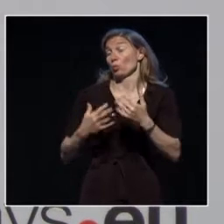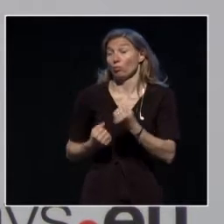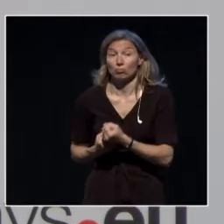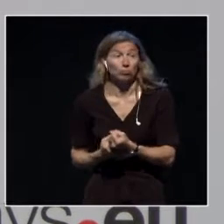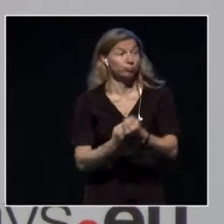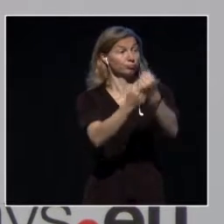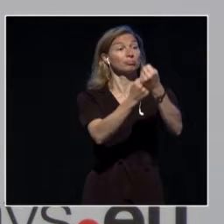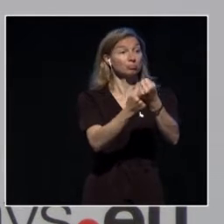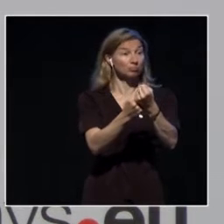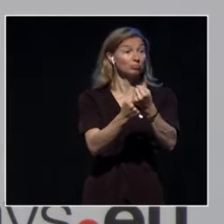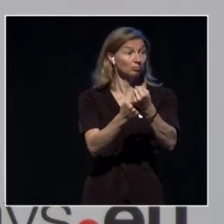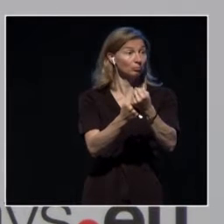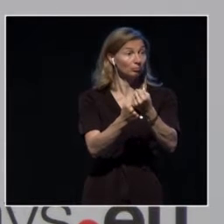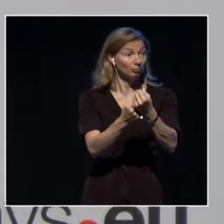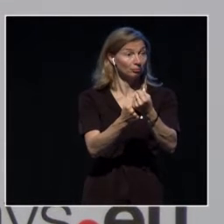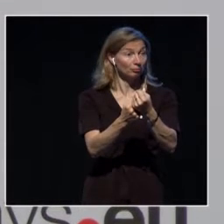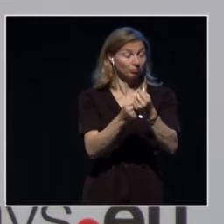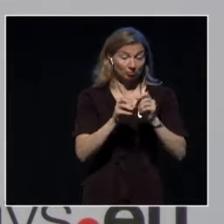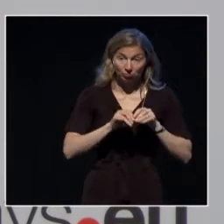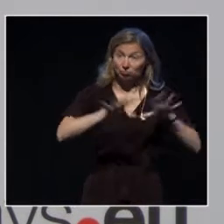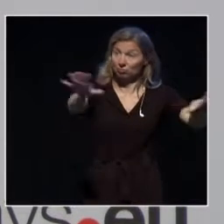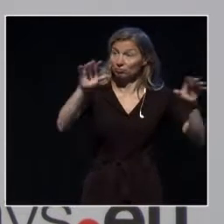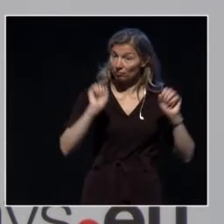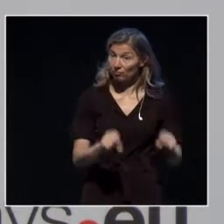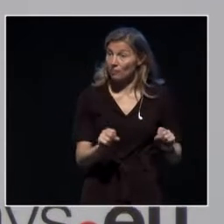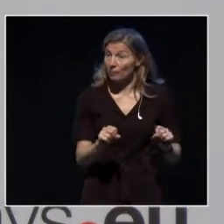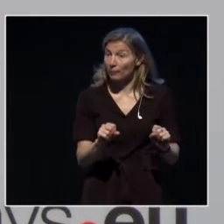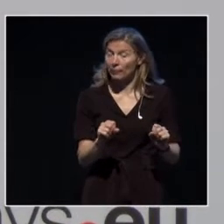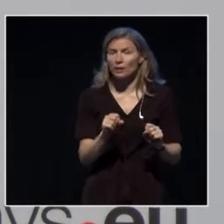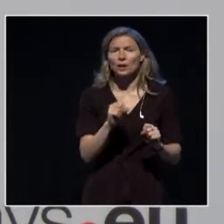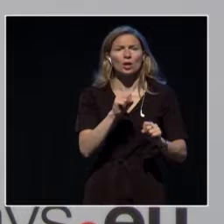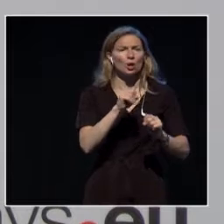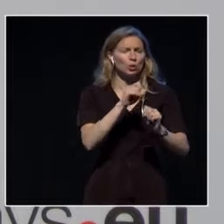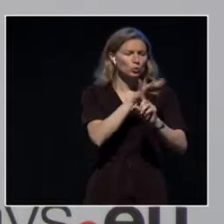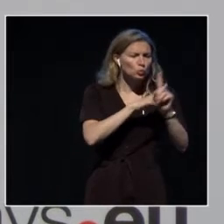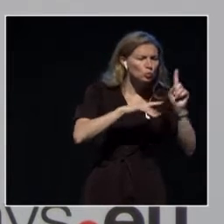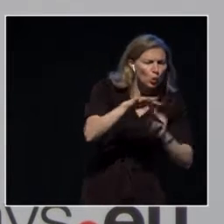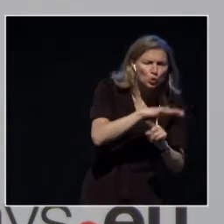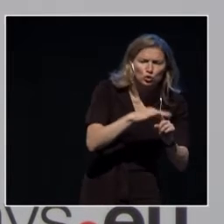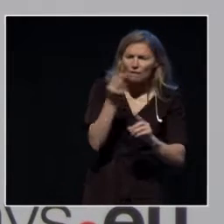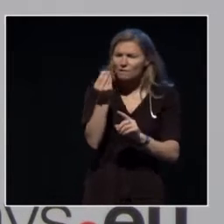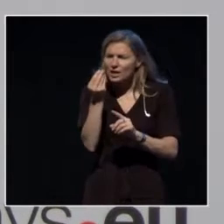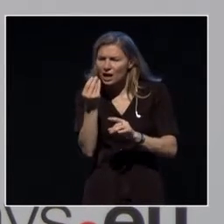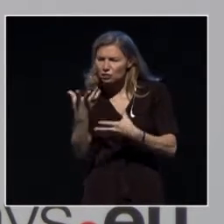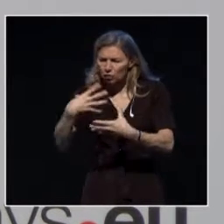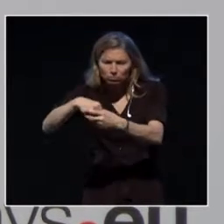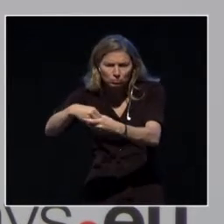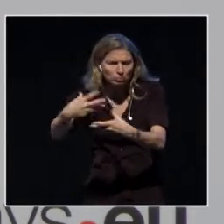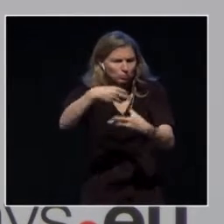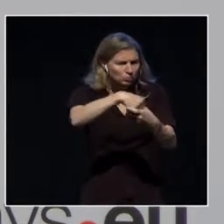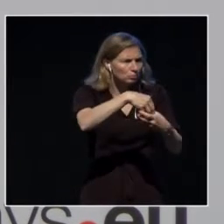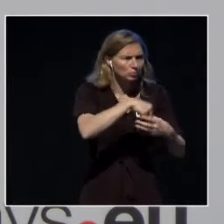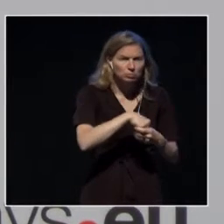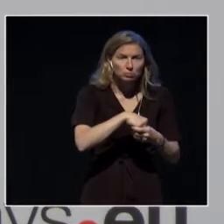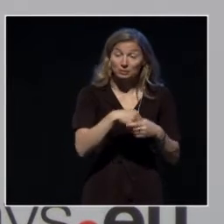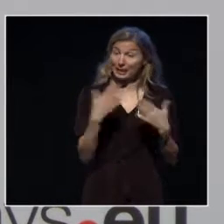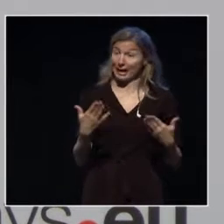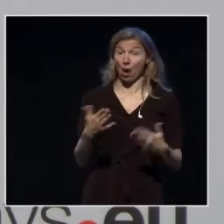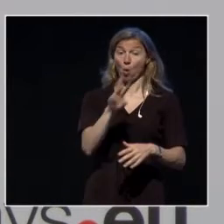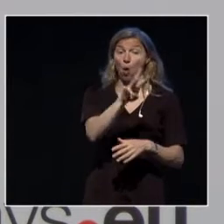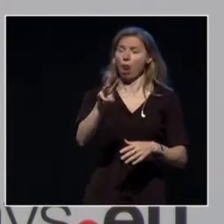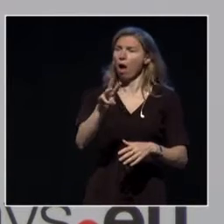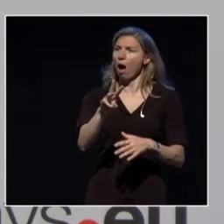And financial inclusion becomes easier and easier in an online era, in